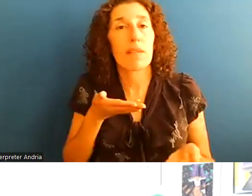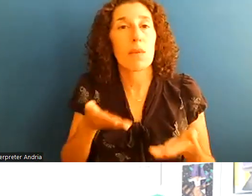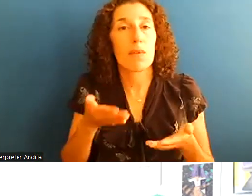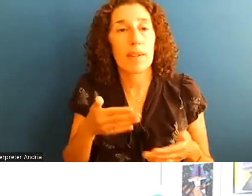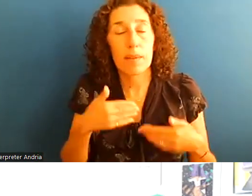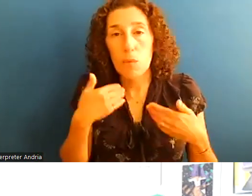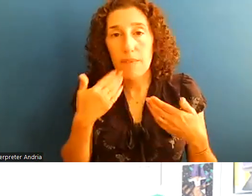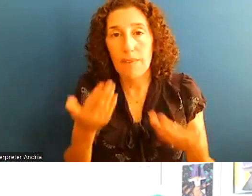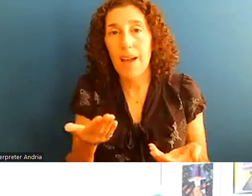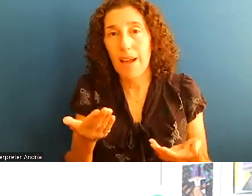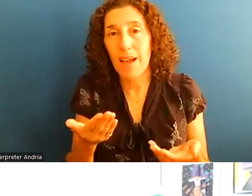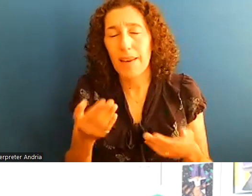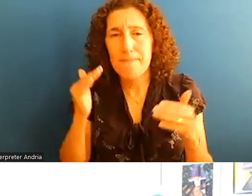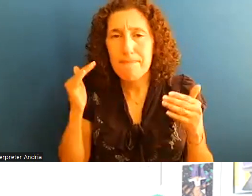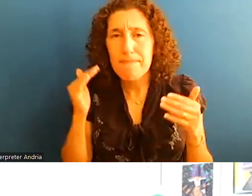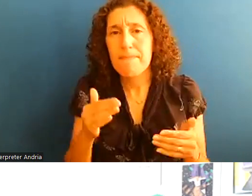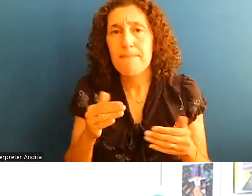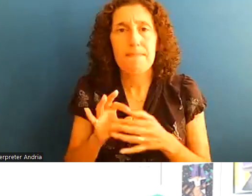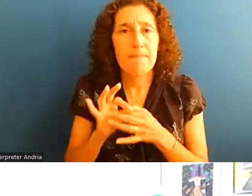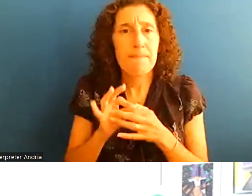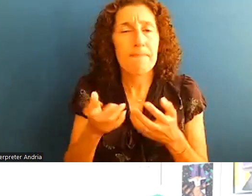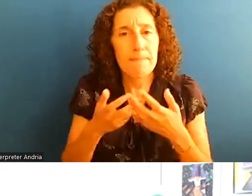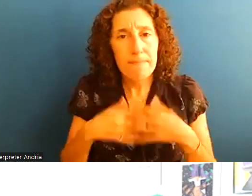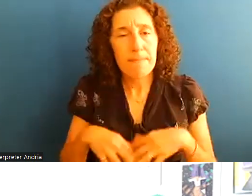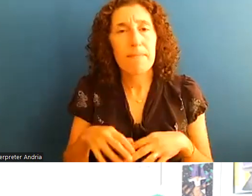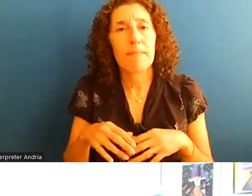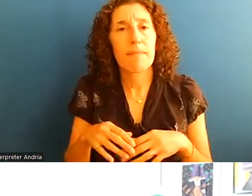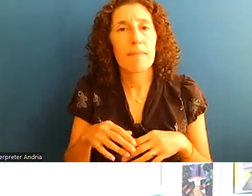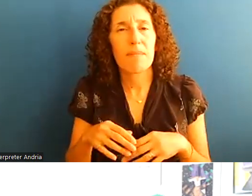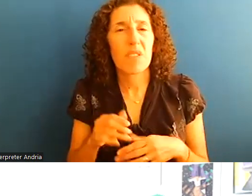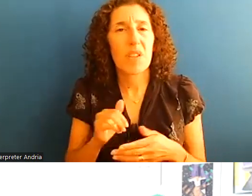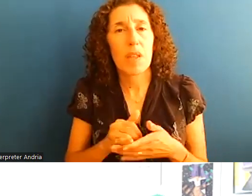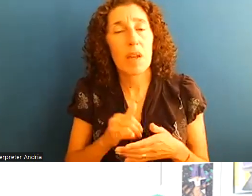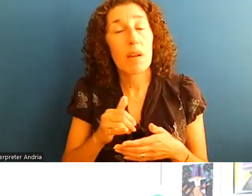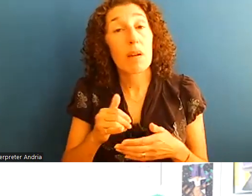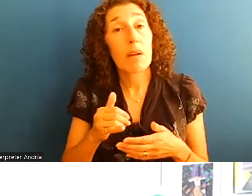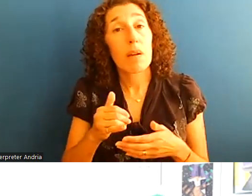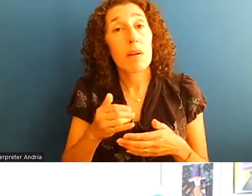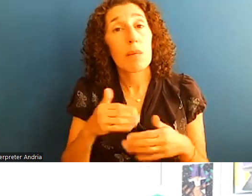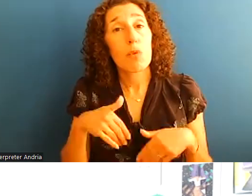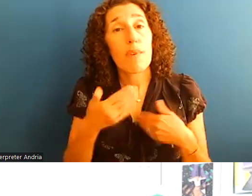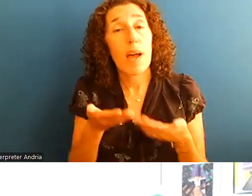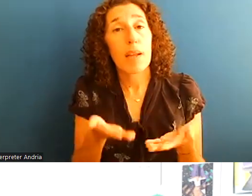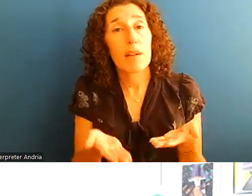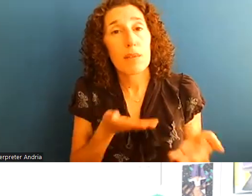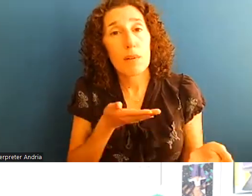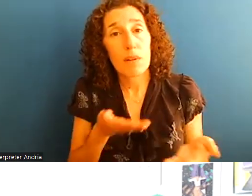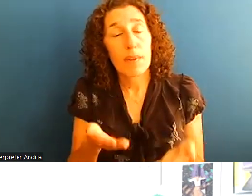to victims in a cohesive manner. So it's I think a very helpful way